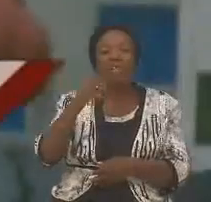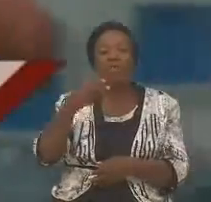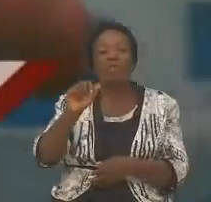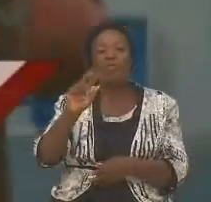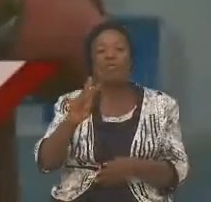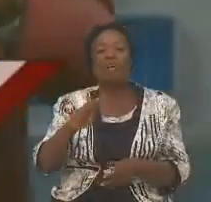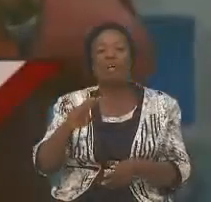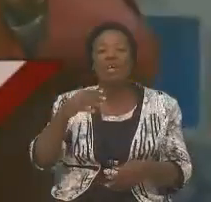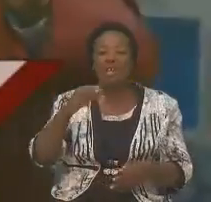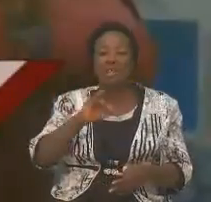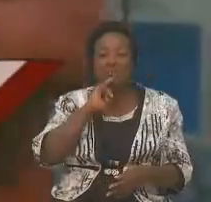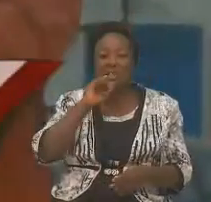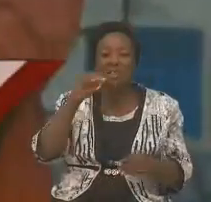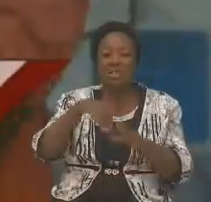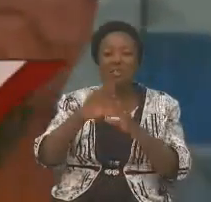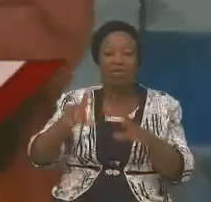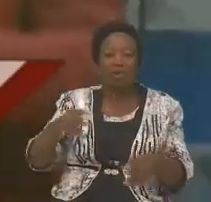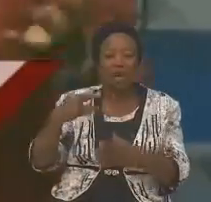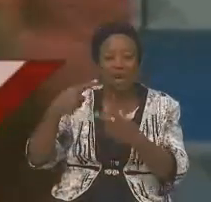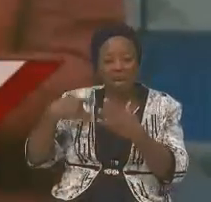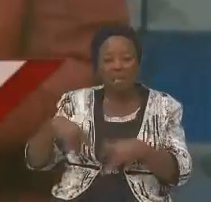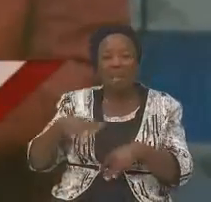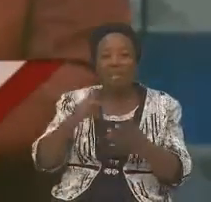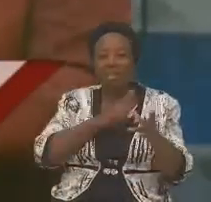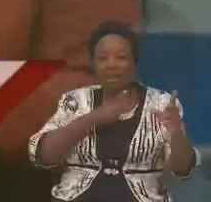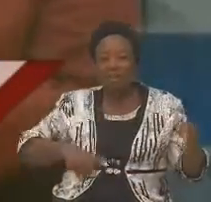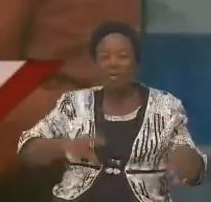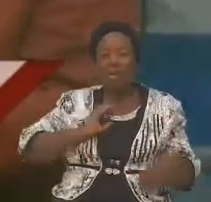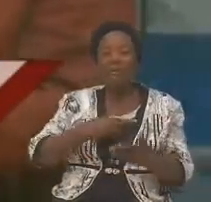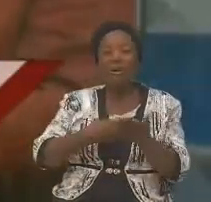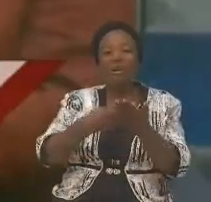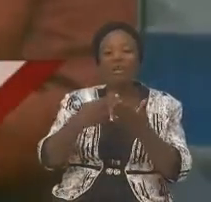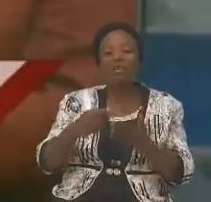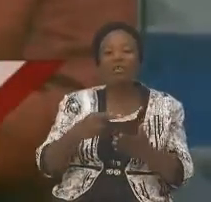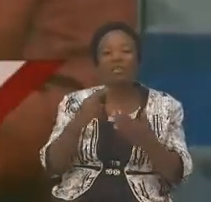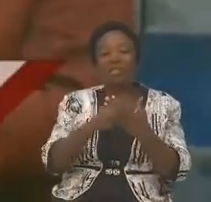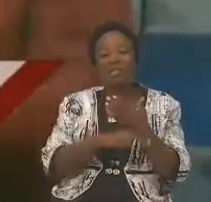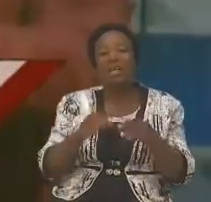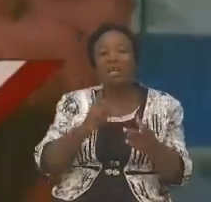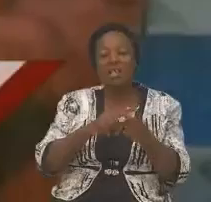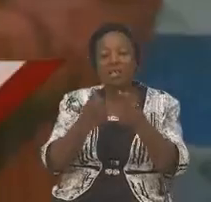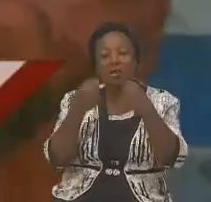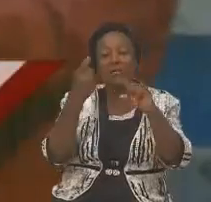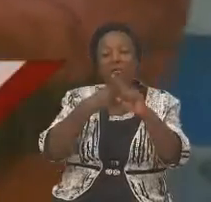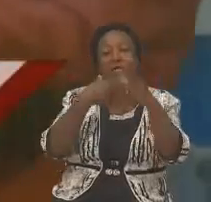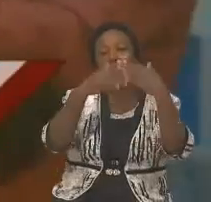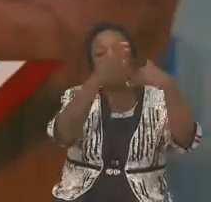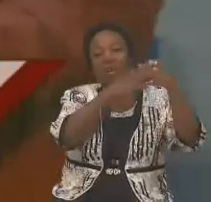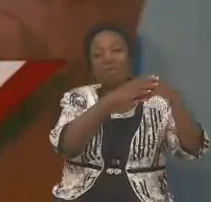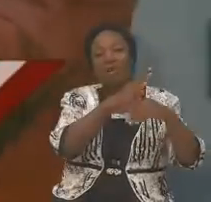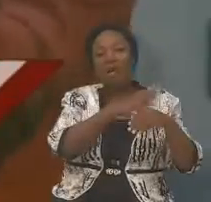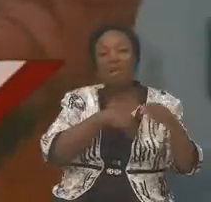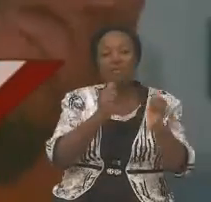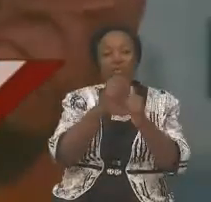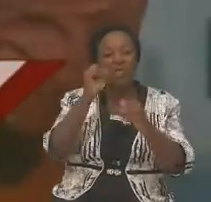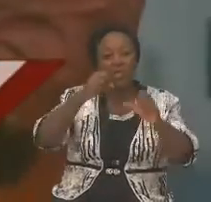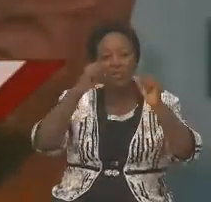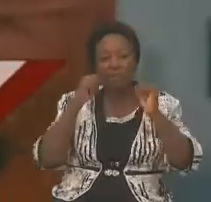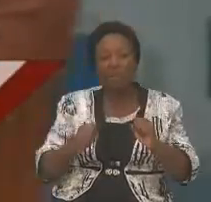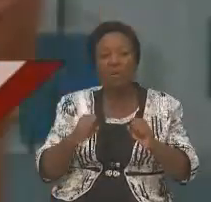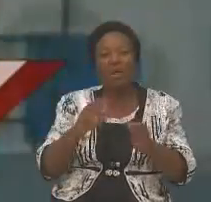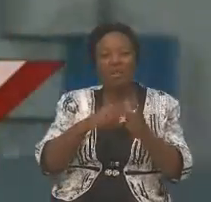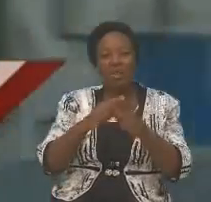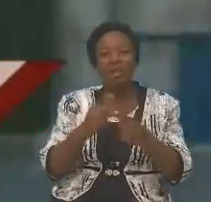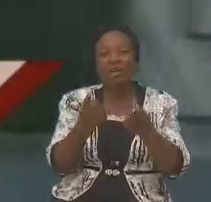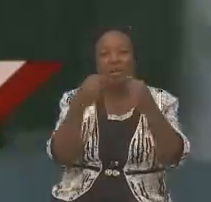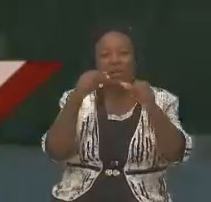Jehovah Sikeno, the Lord, our righteousness, coming right from heaven, and in his power, according to his